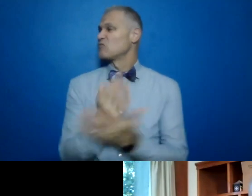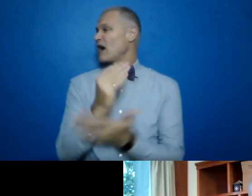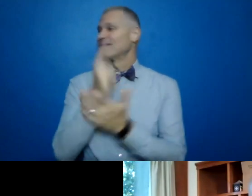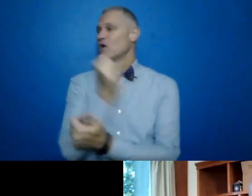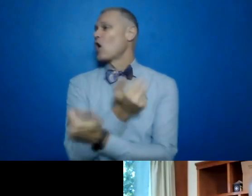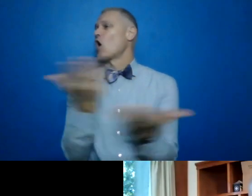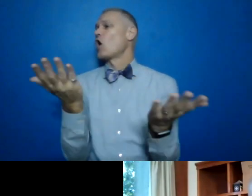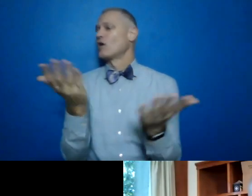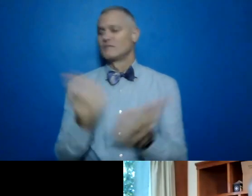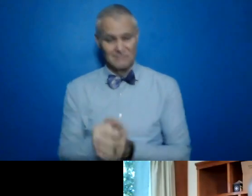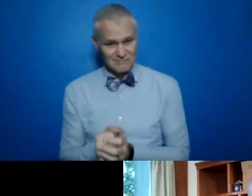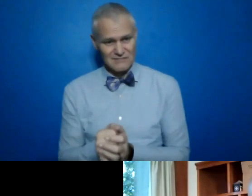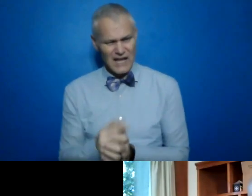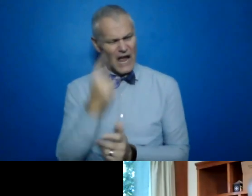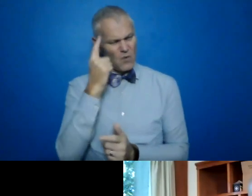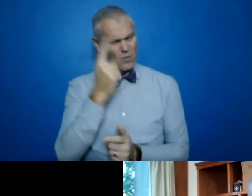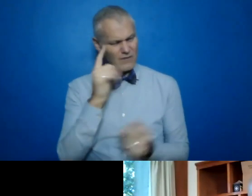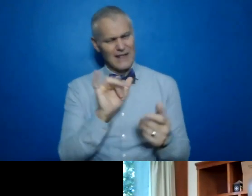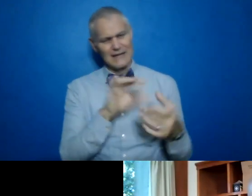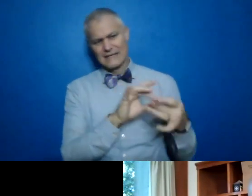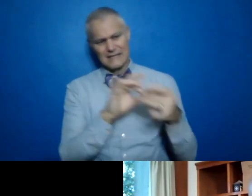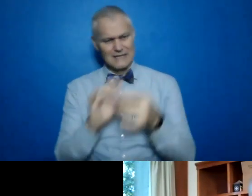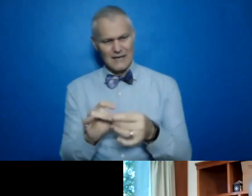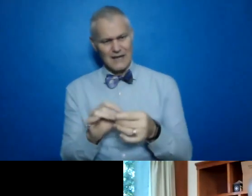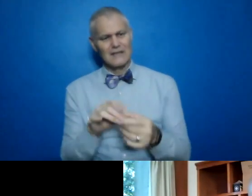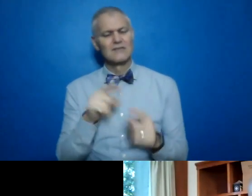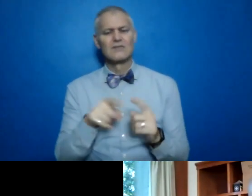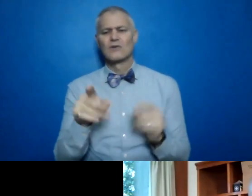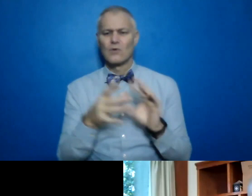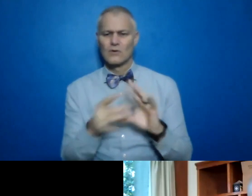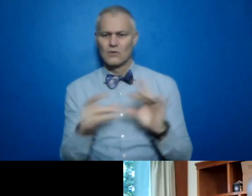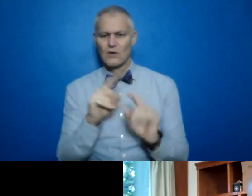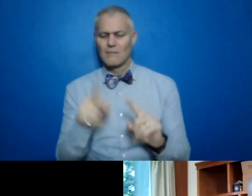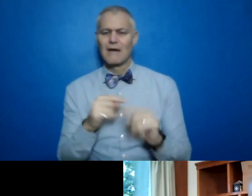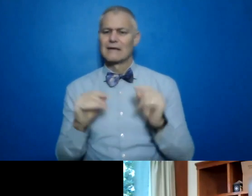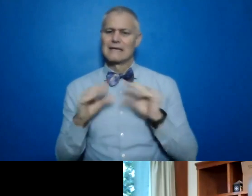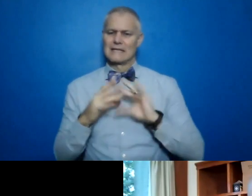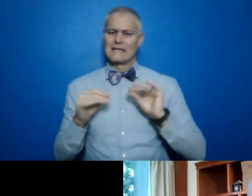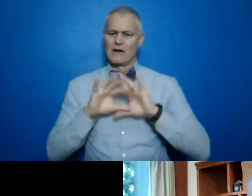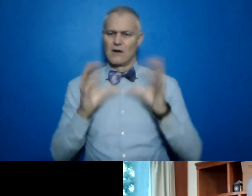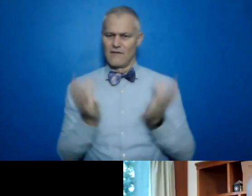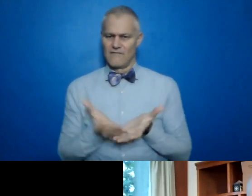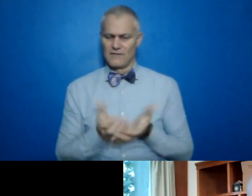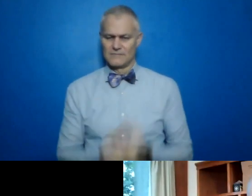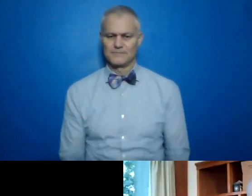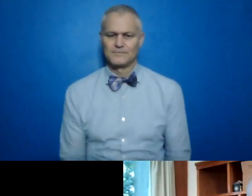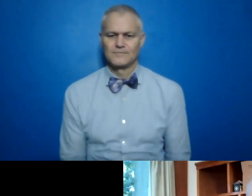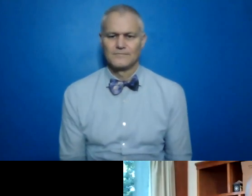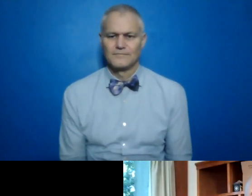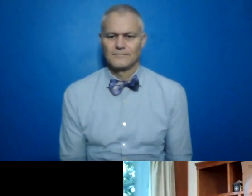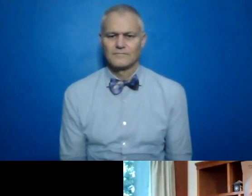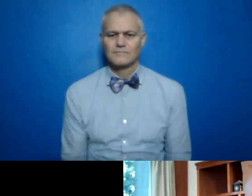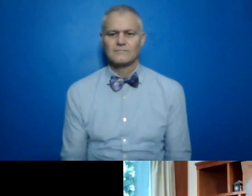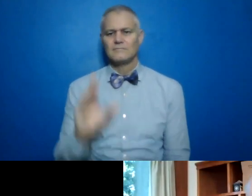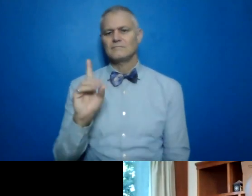wonder if that kind of ties a little bit to what you've been saying about narratives. Yeah, because that